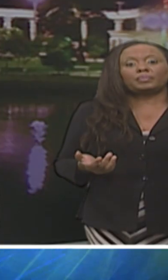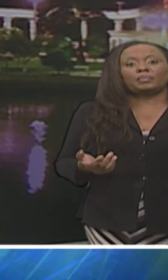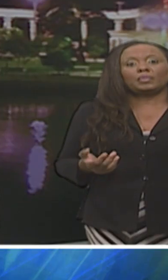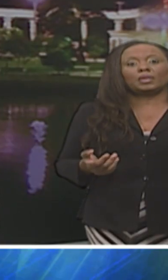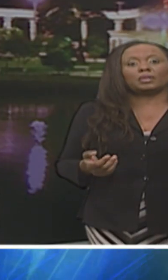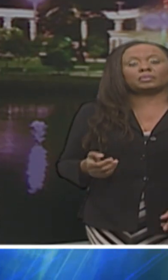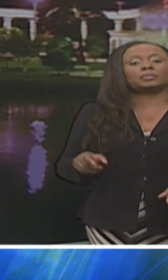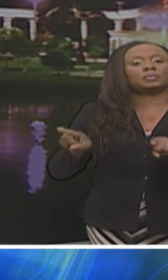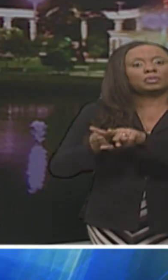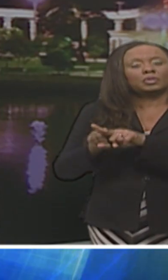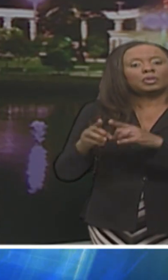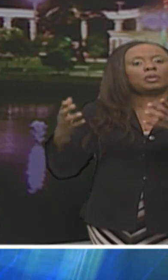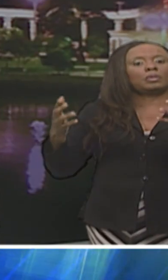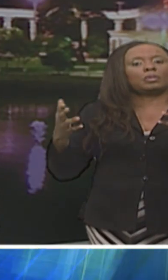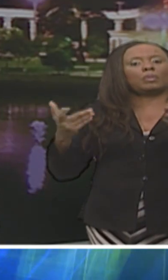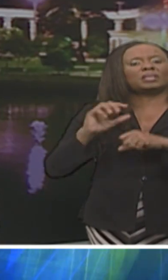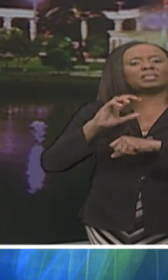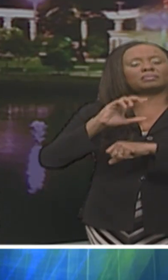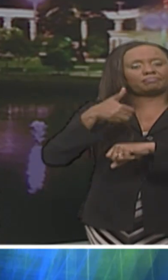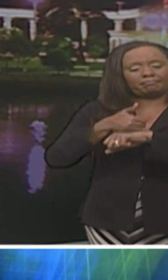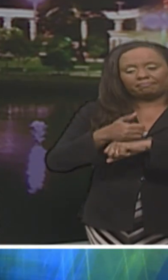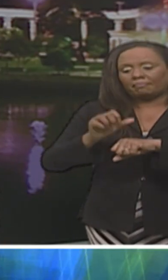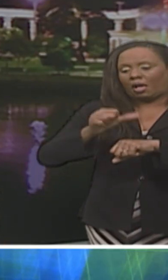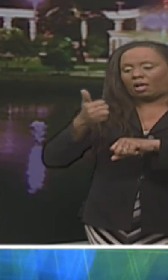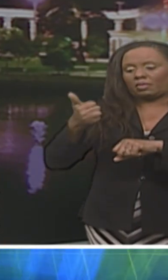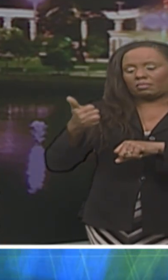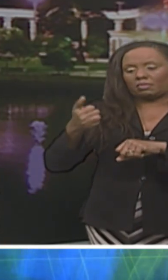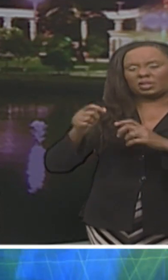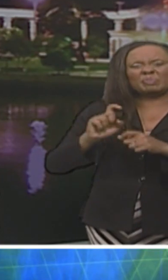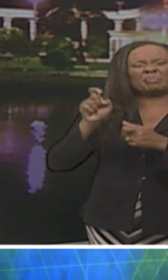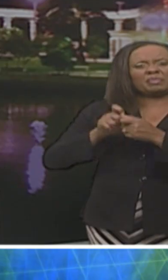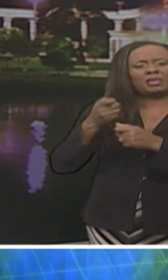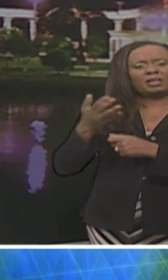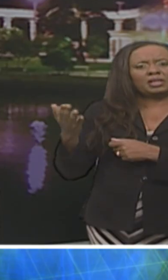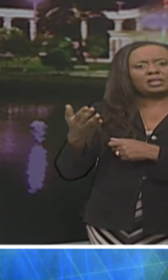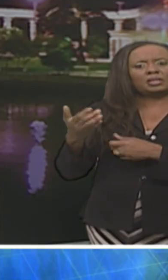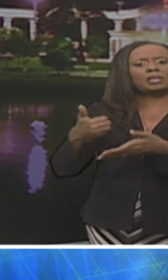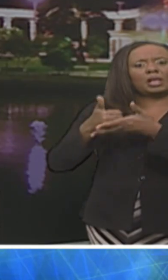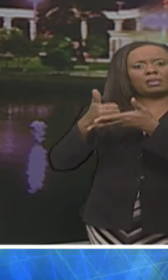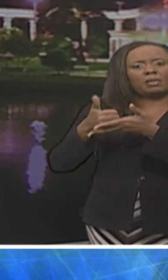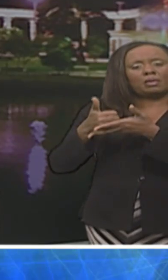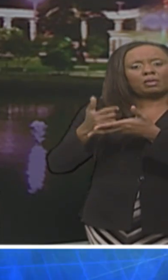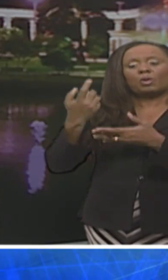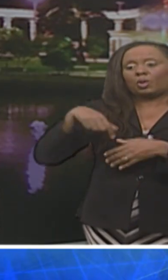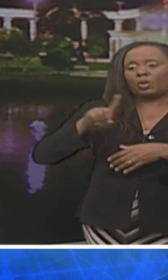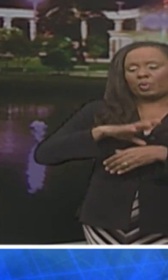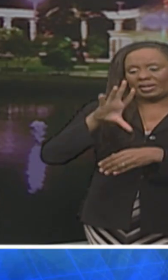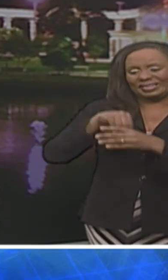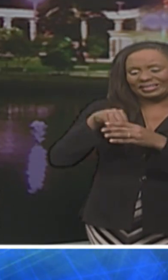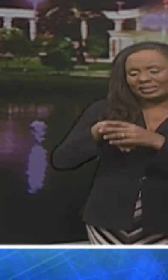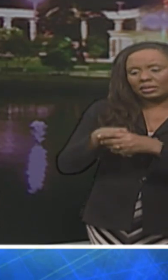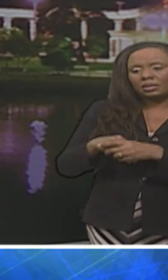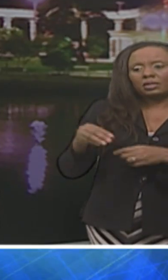backflow preventers. What we have done particularly recently is to engage in a significant flushing program. When the lines are